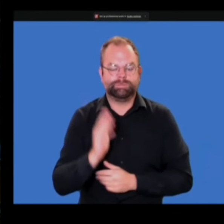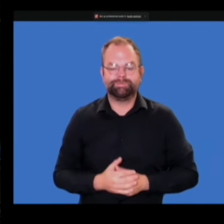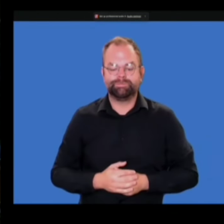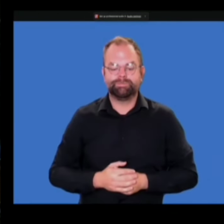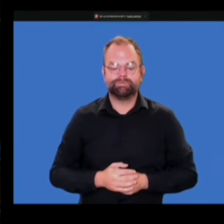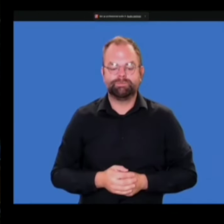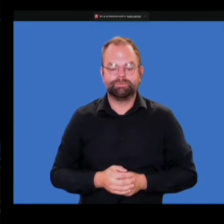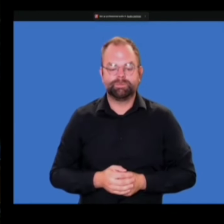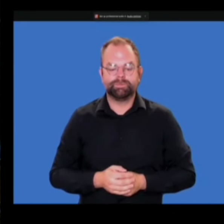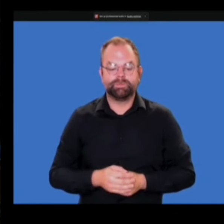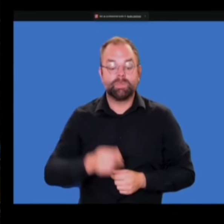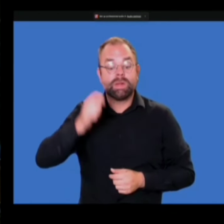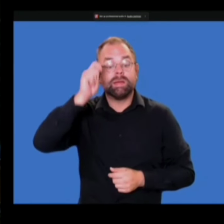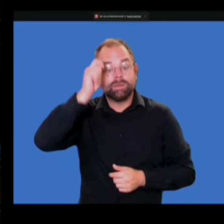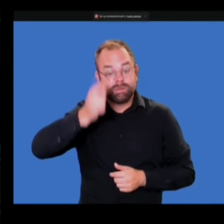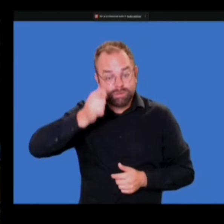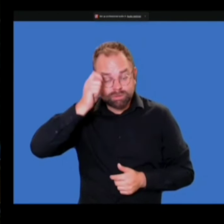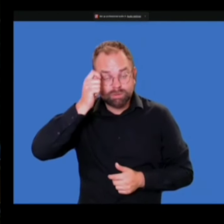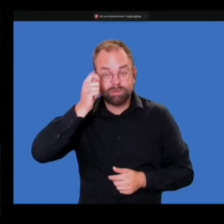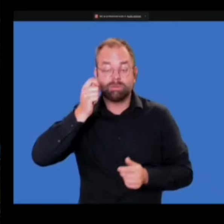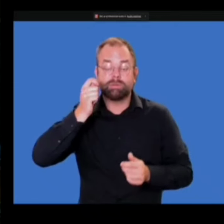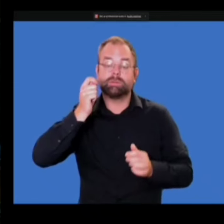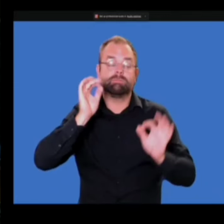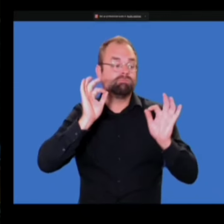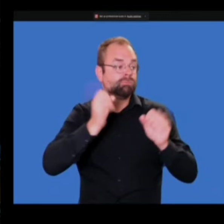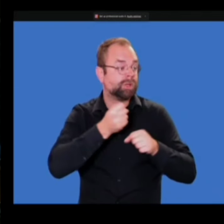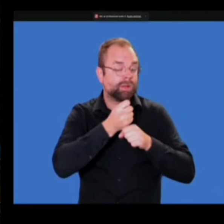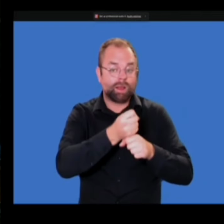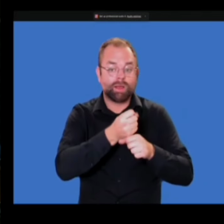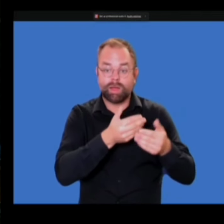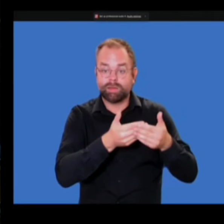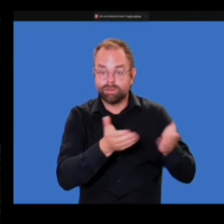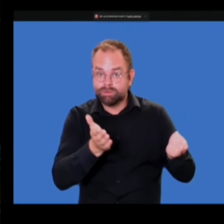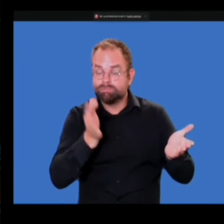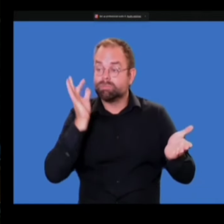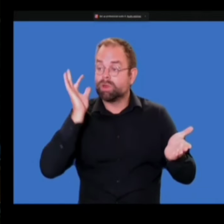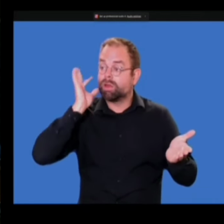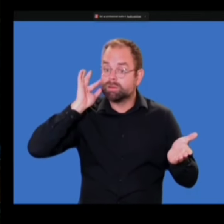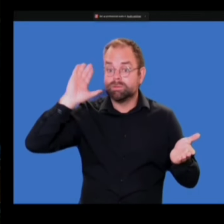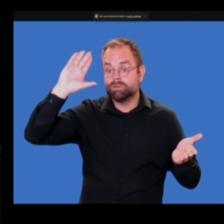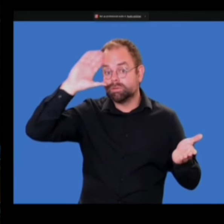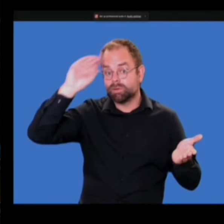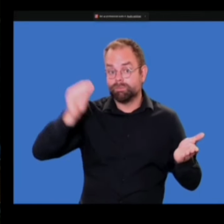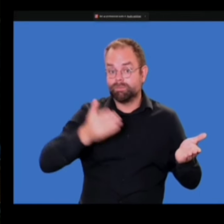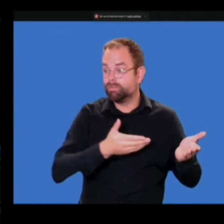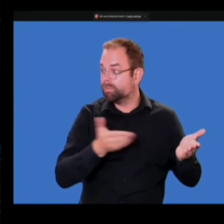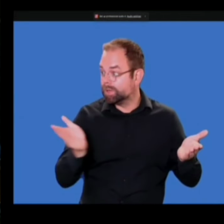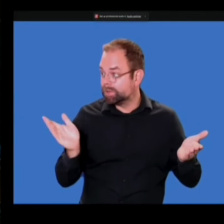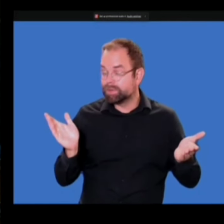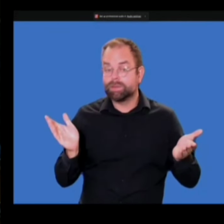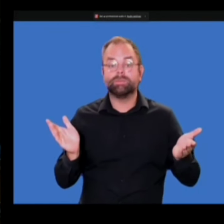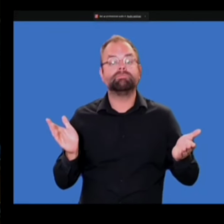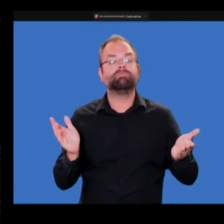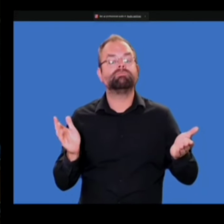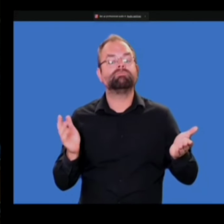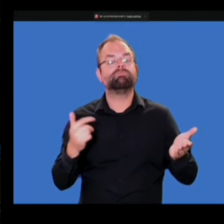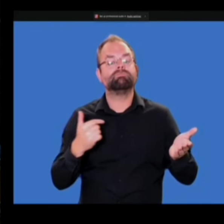make a few personal and national remarks as it relates to the theme of this